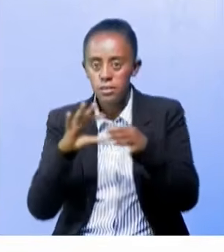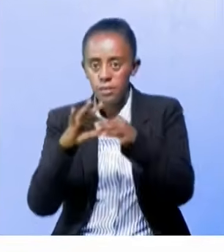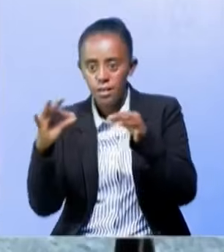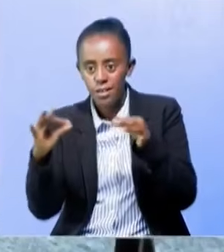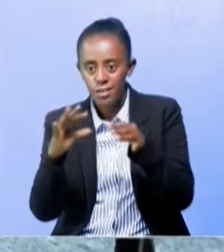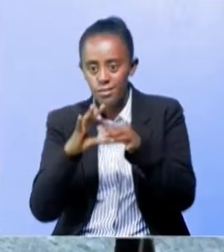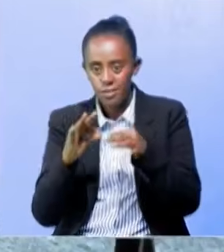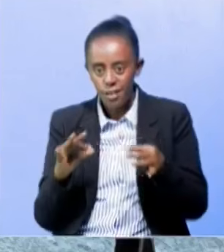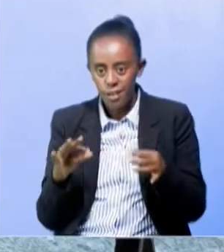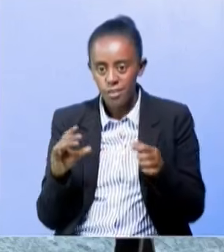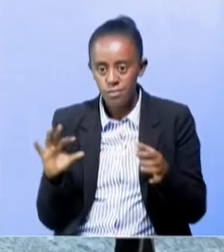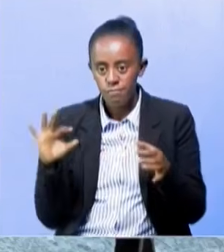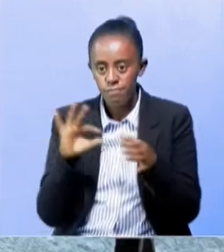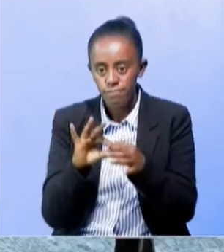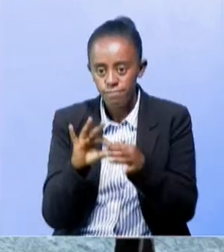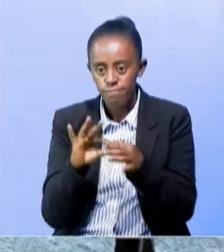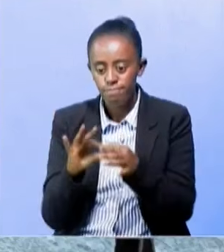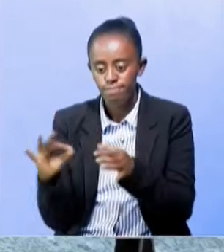Related sentence